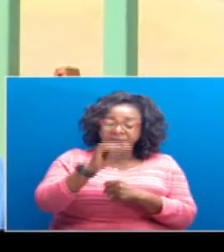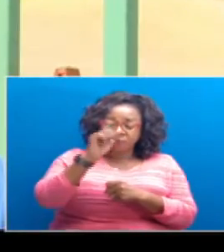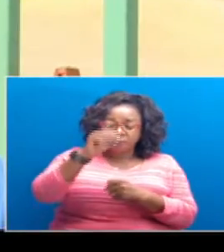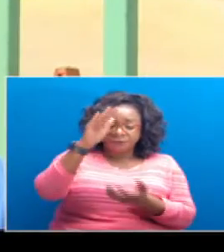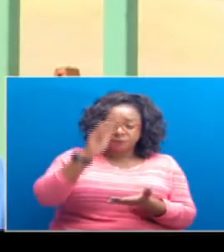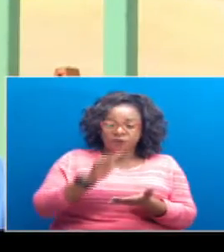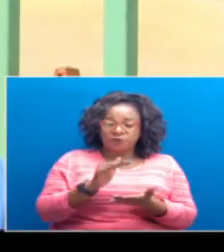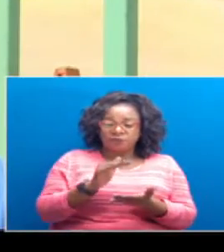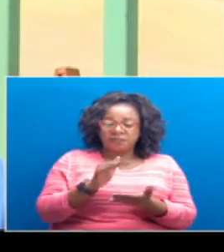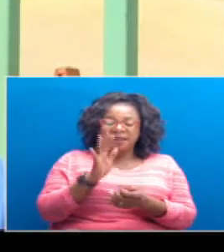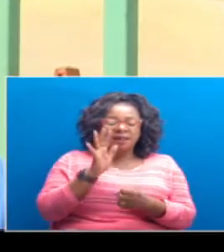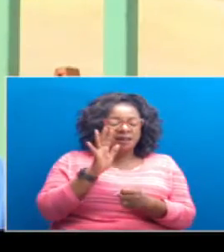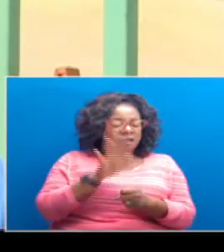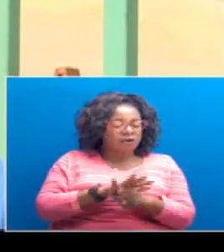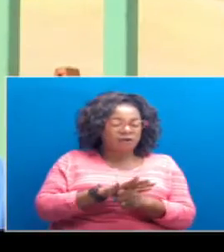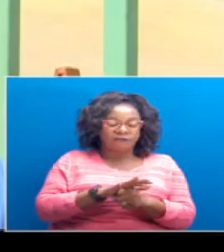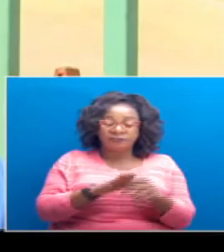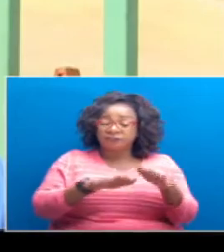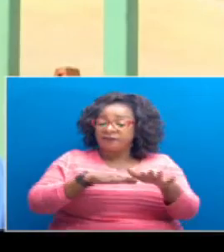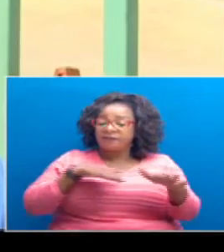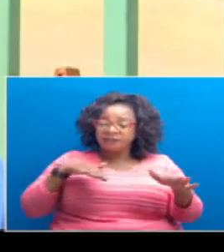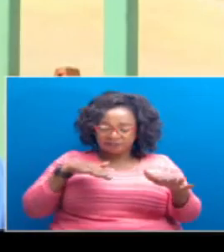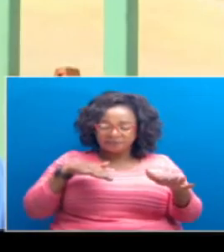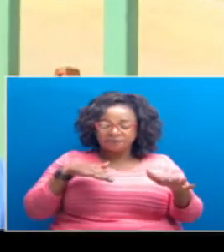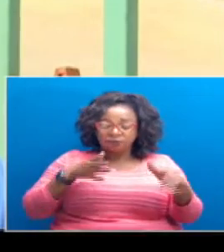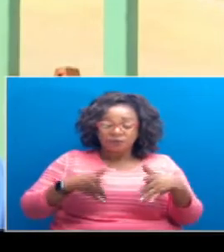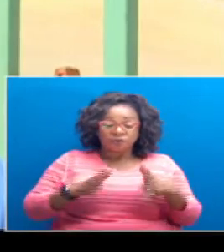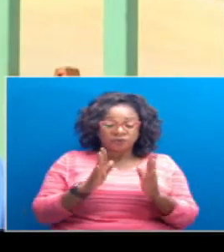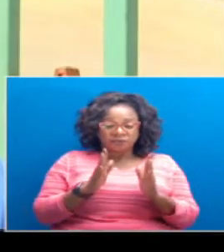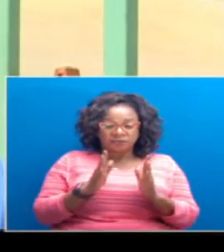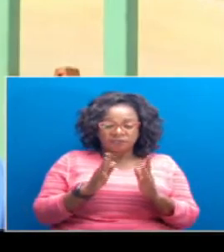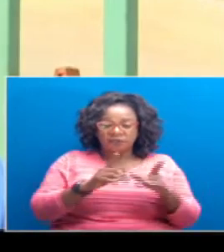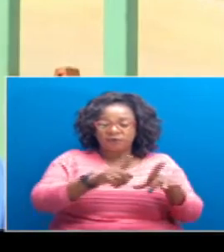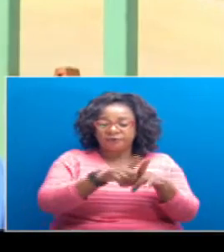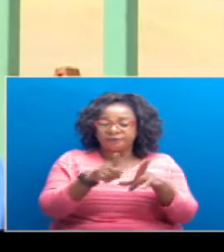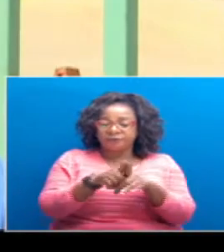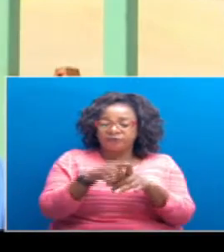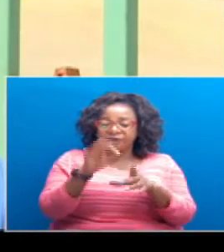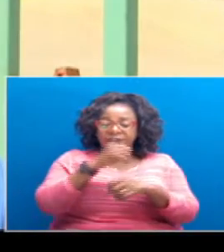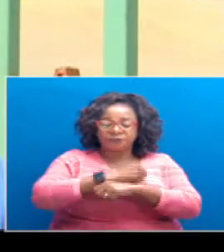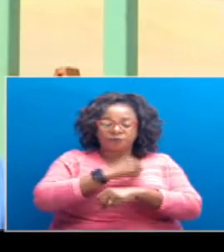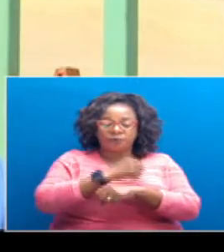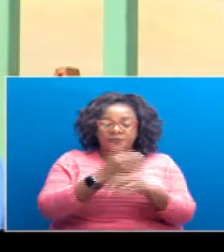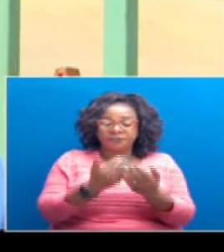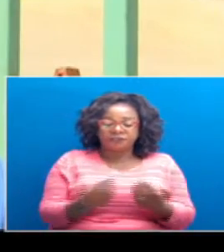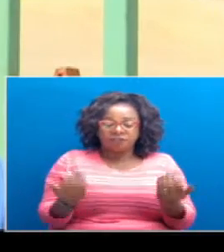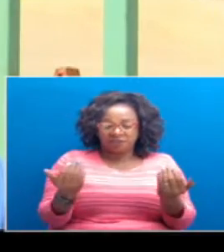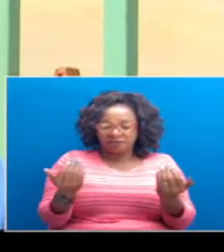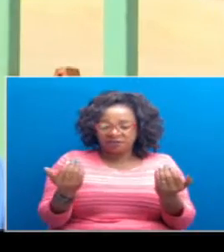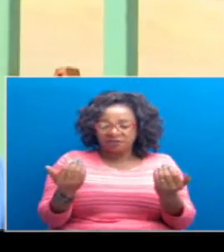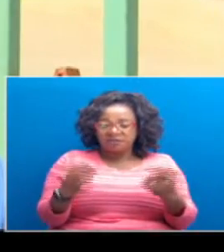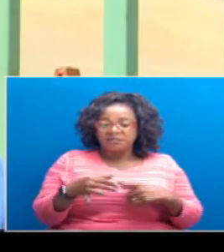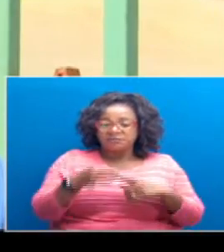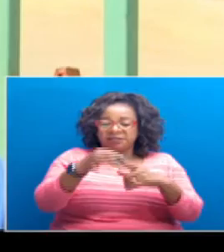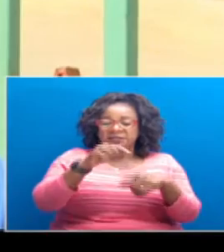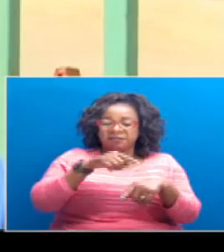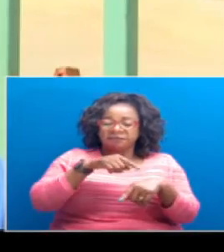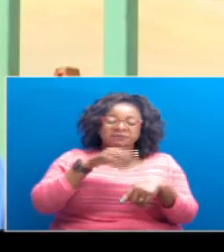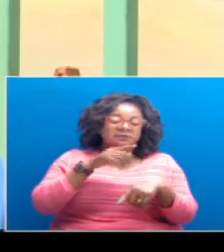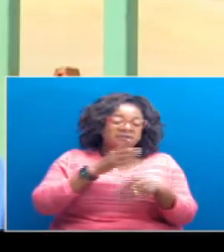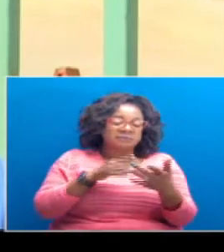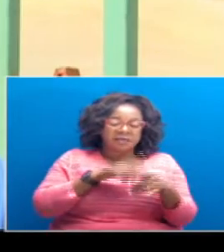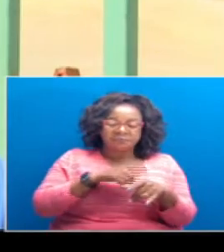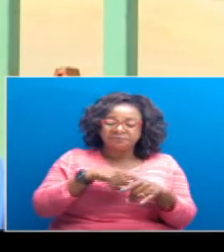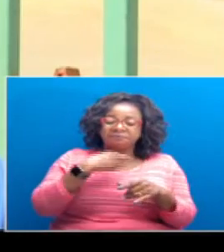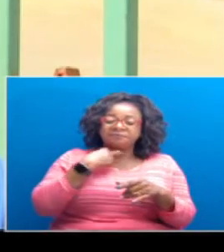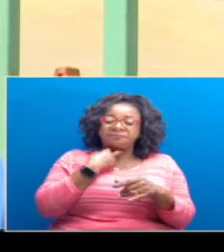reducing a lot of jam around the routes, and also for the school-going children, especially around Motaiga. They